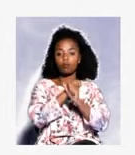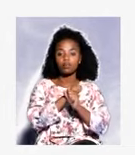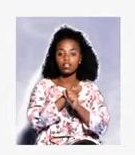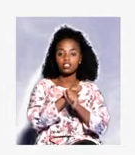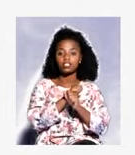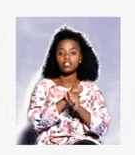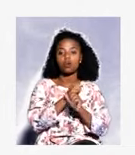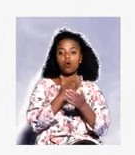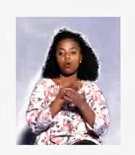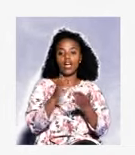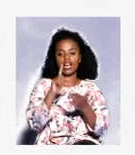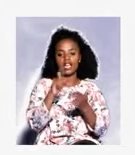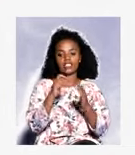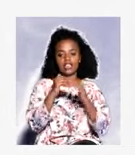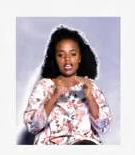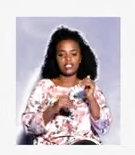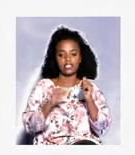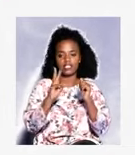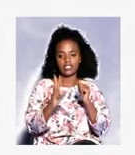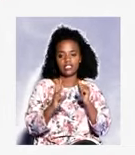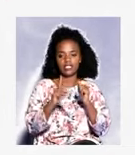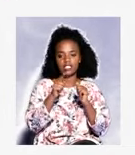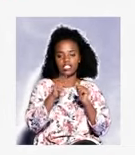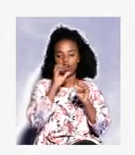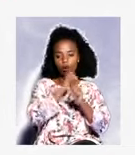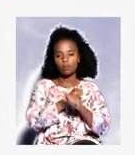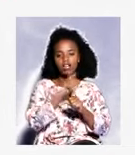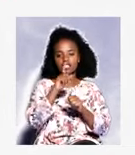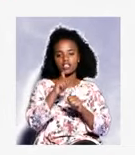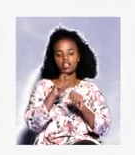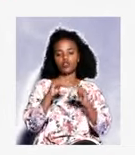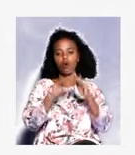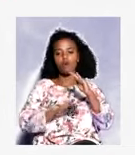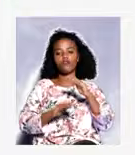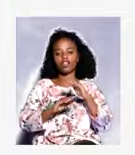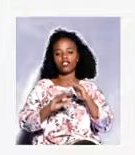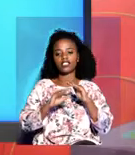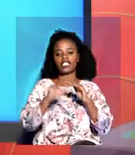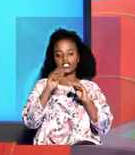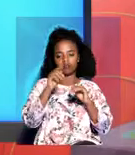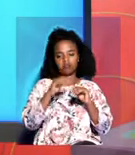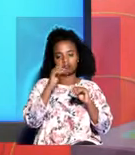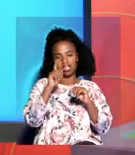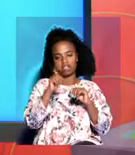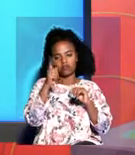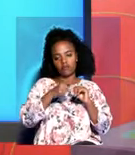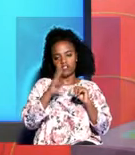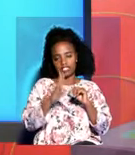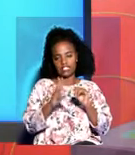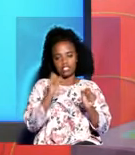x less than 6, in this case, he completes x over 6 of the job.